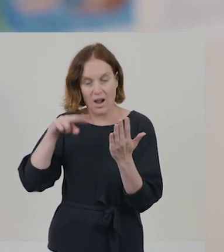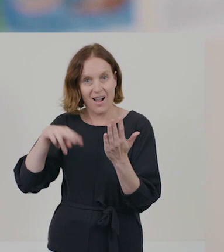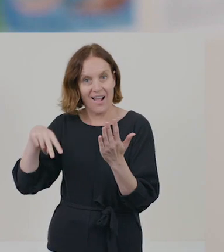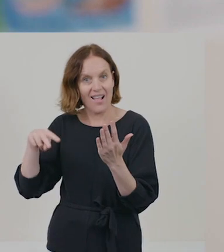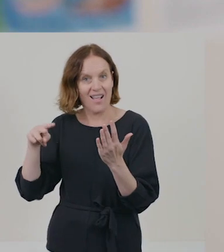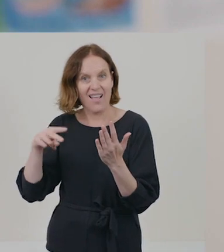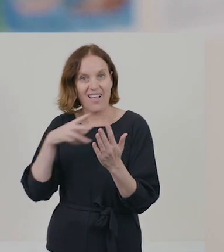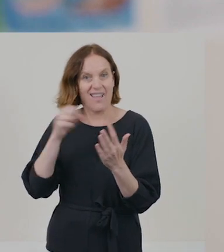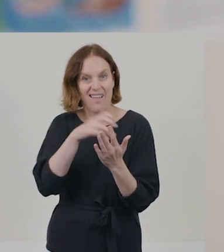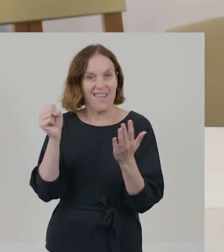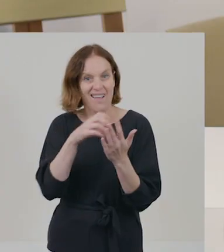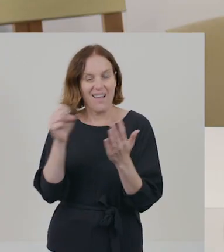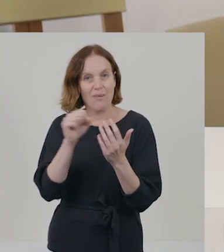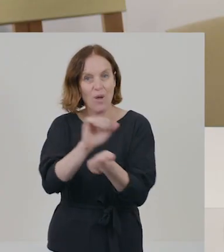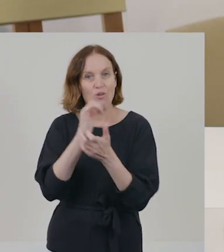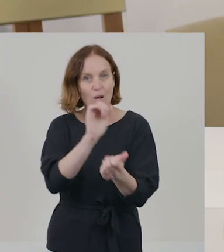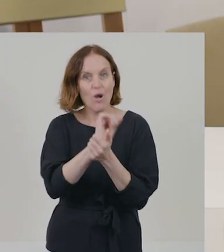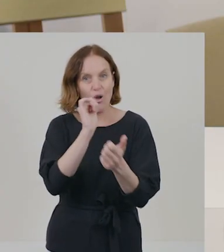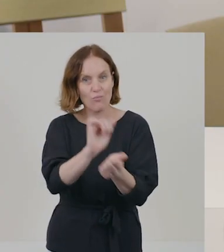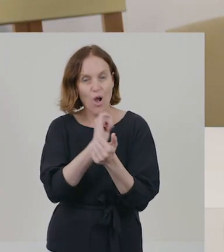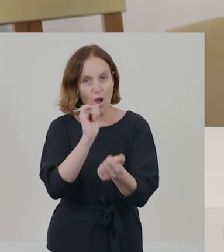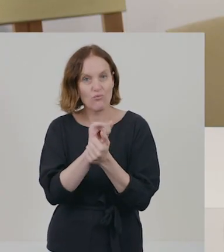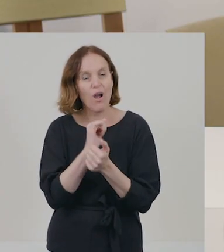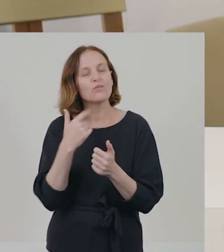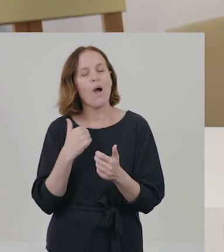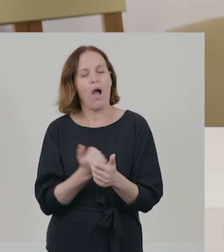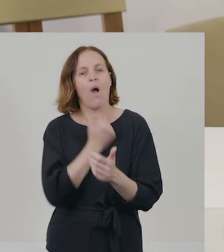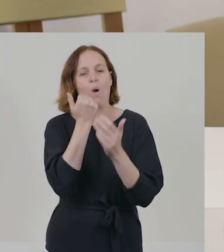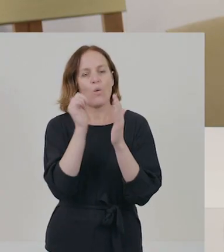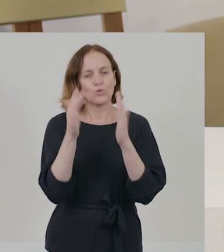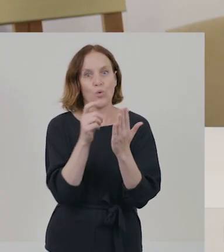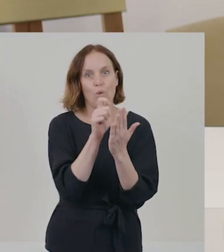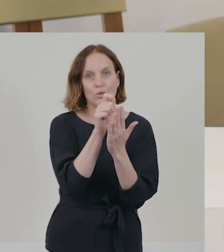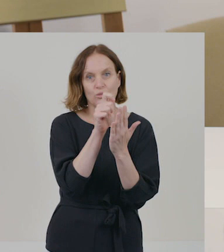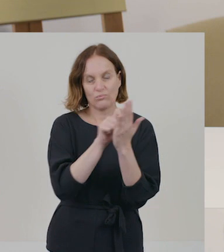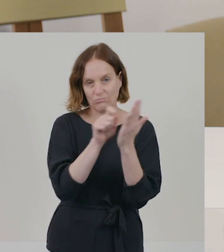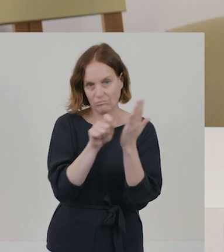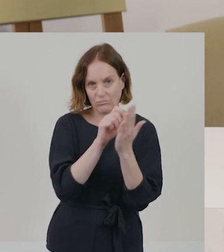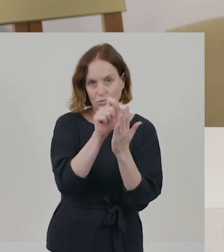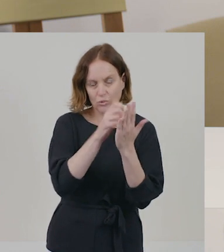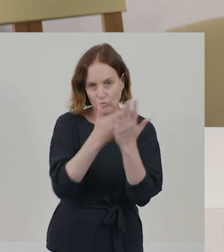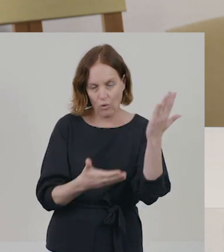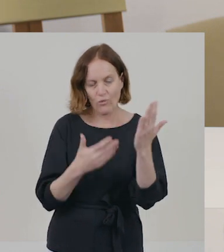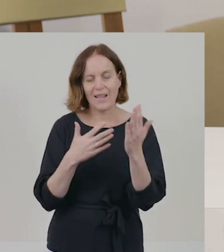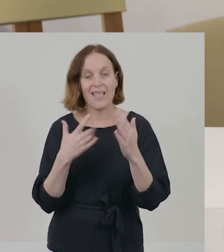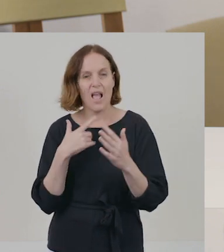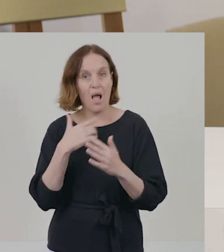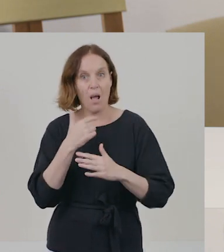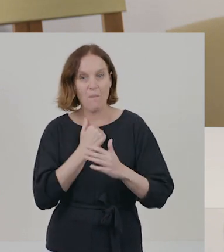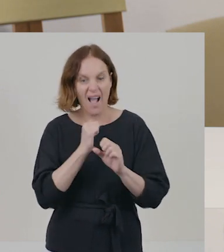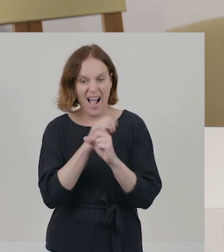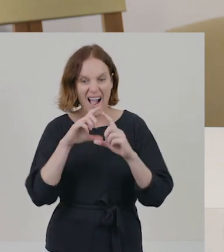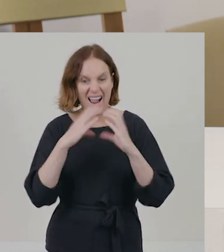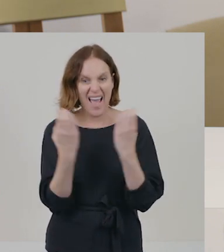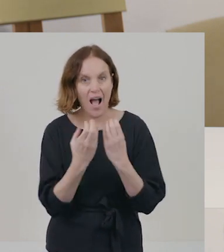were gone. They were on high demand. Then I decided to write my own short story and read it to the class. They were hooked and kept